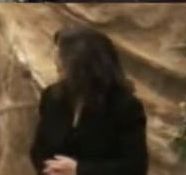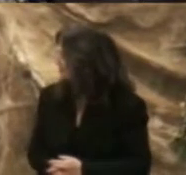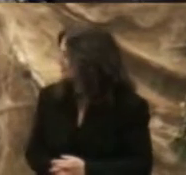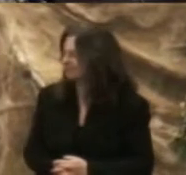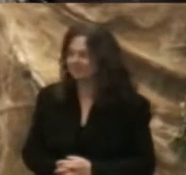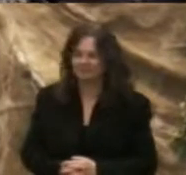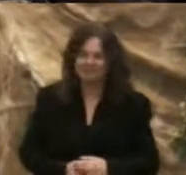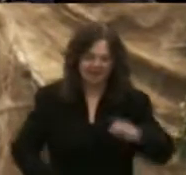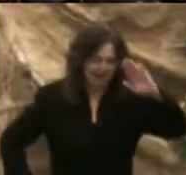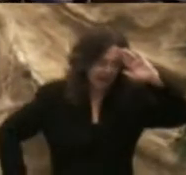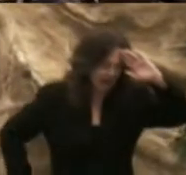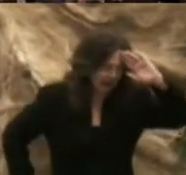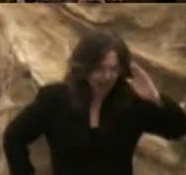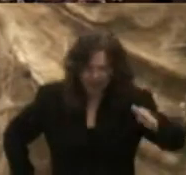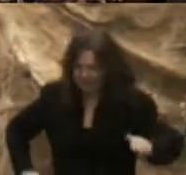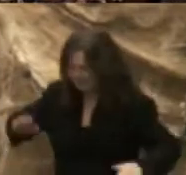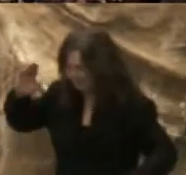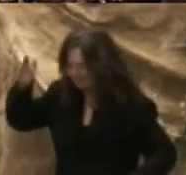Hi, guys.